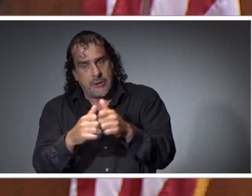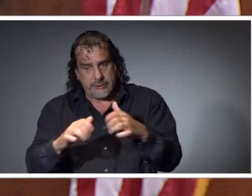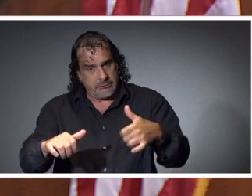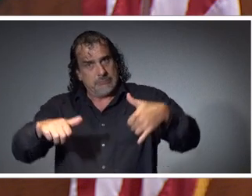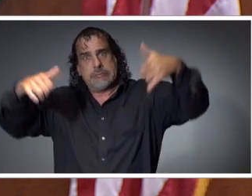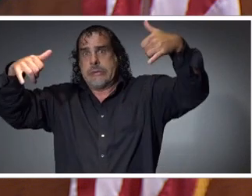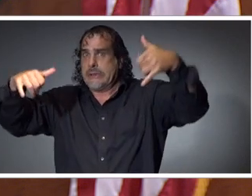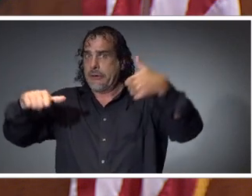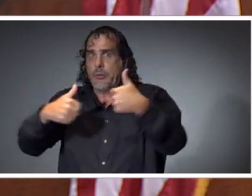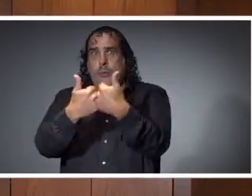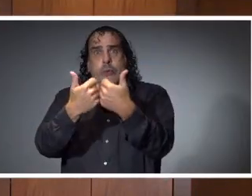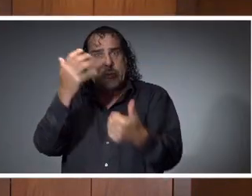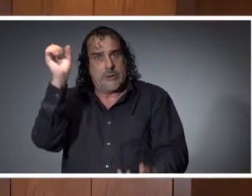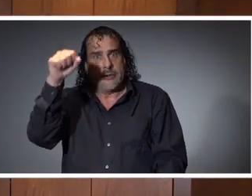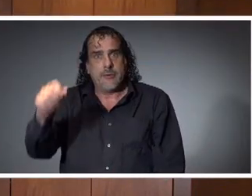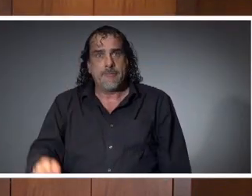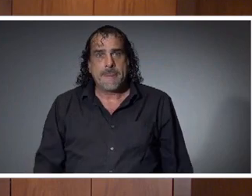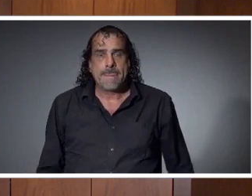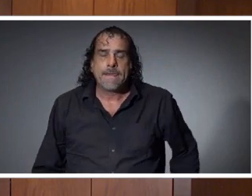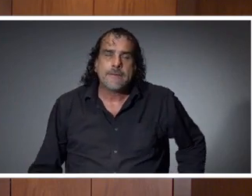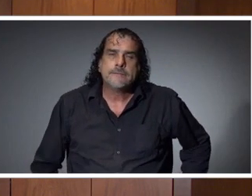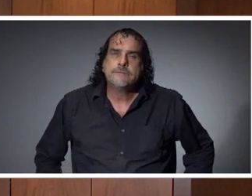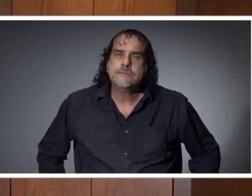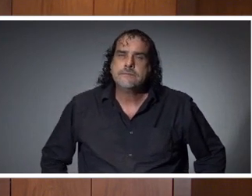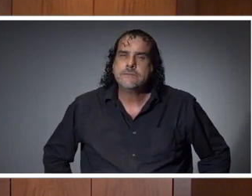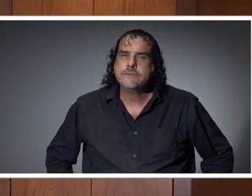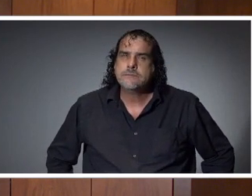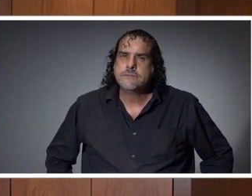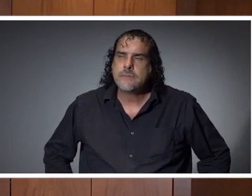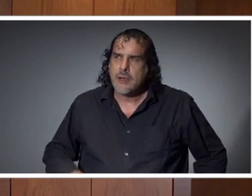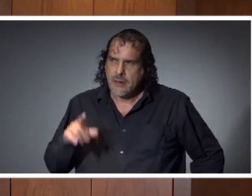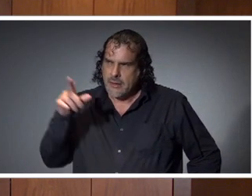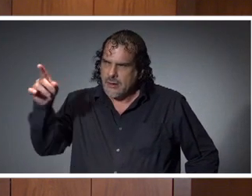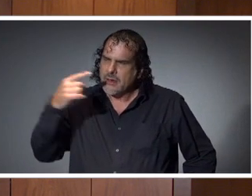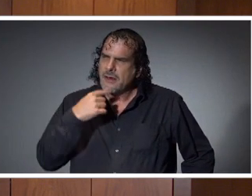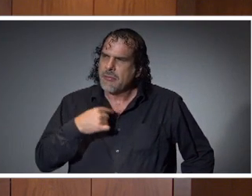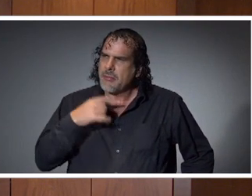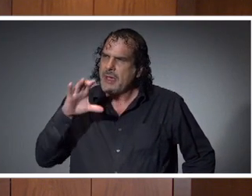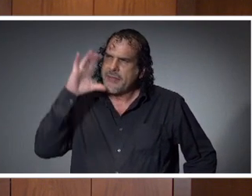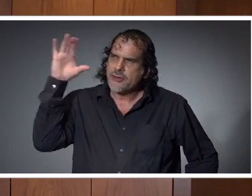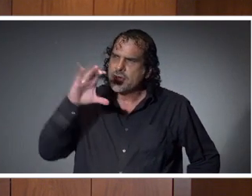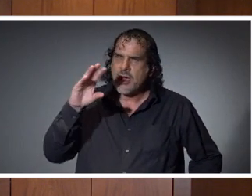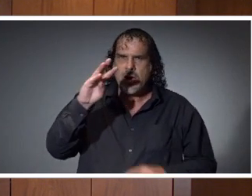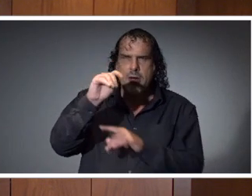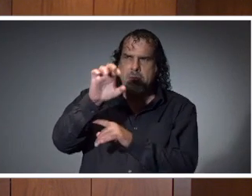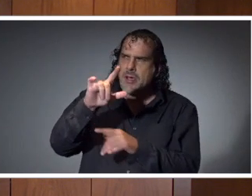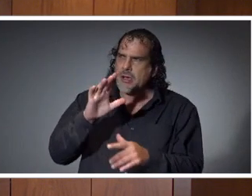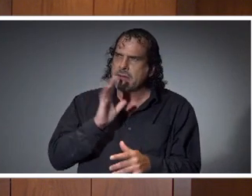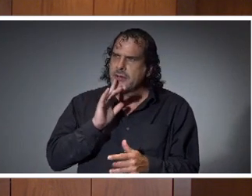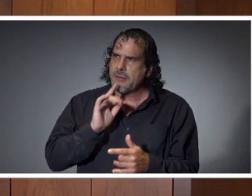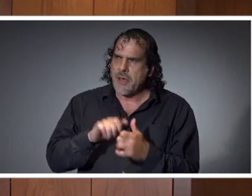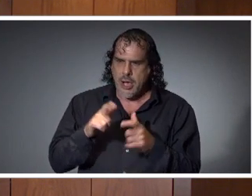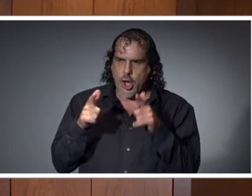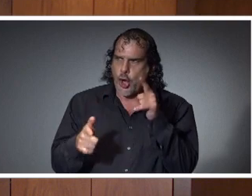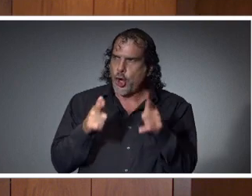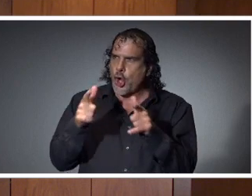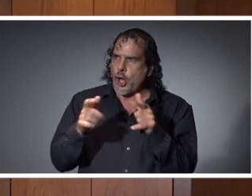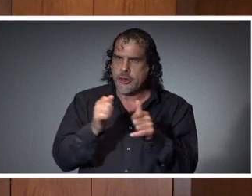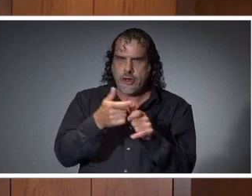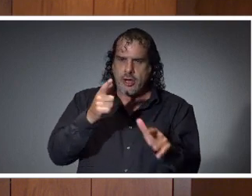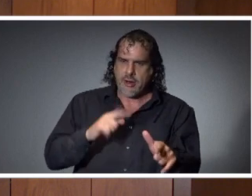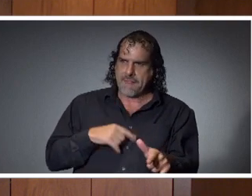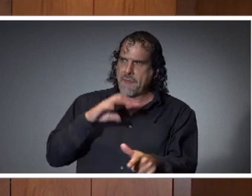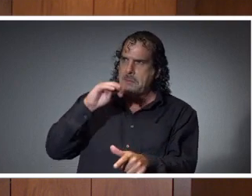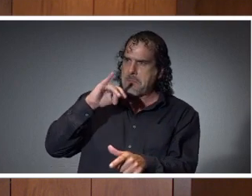without question. Can I pivot to the comments the Chicago mayor made about guns coming into her city from Mississippi and